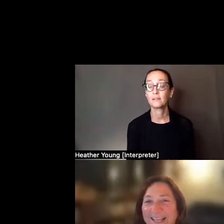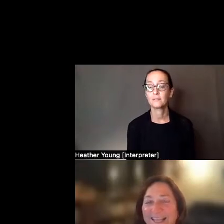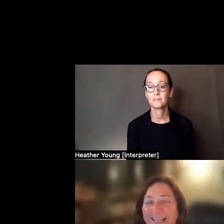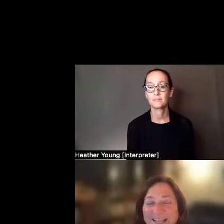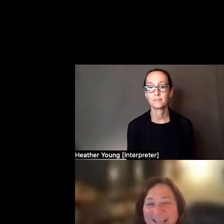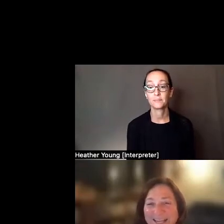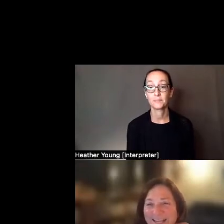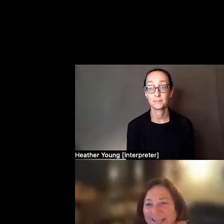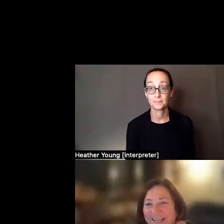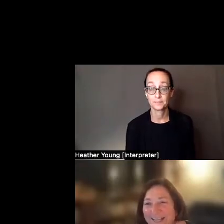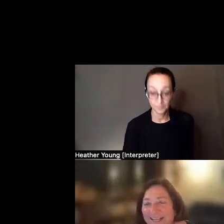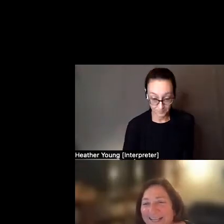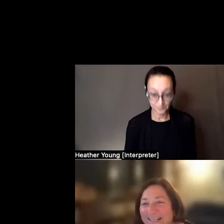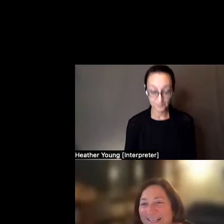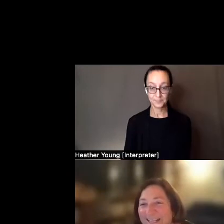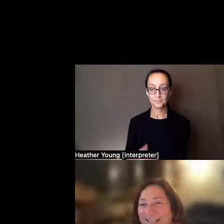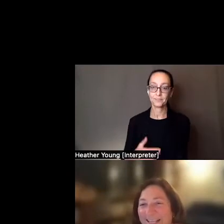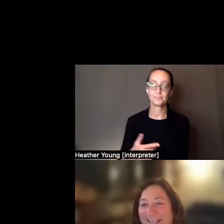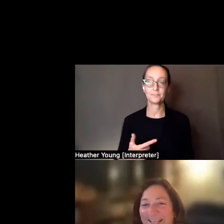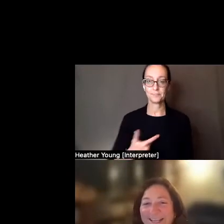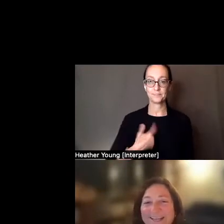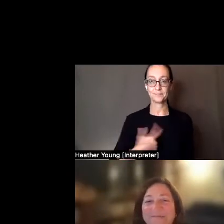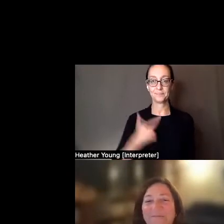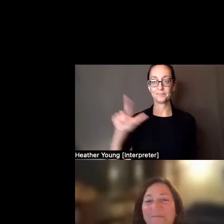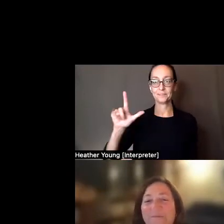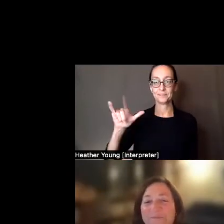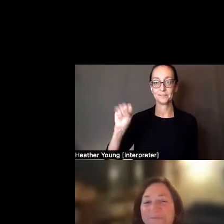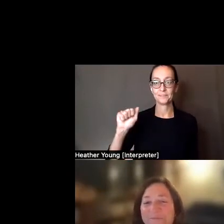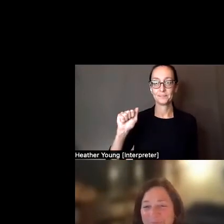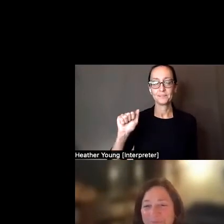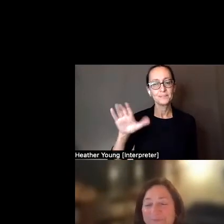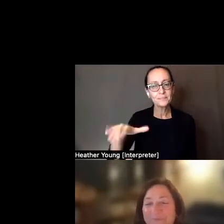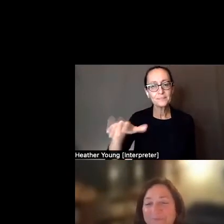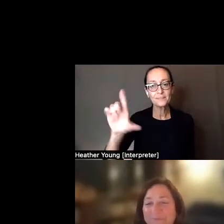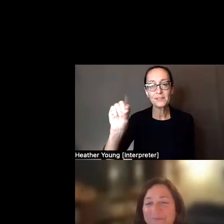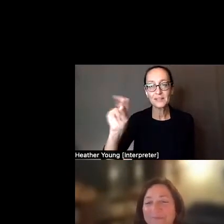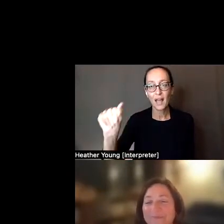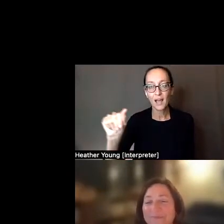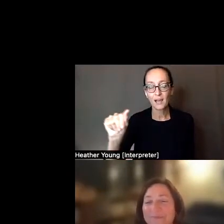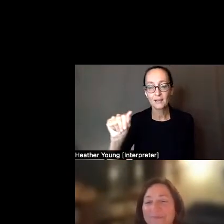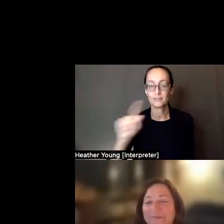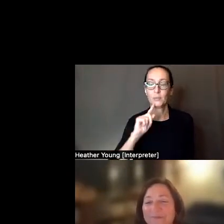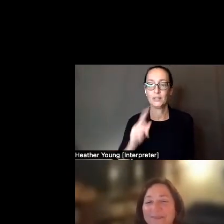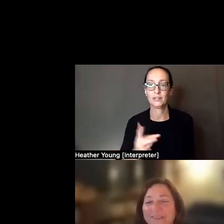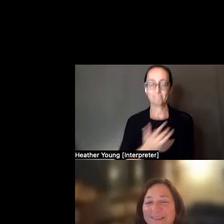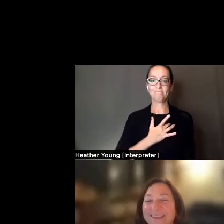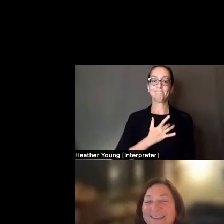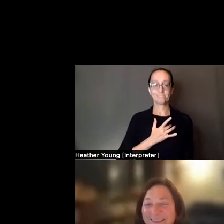So Donna, it really struck me when you said that it's good parenting times